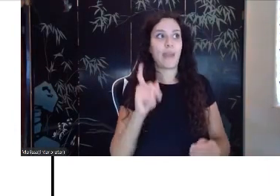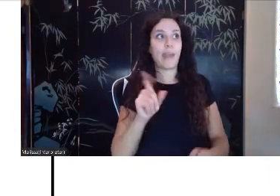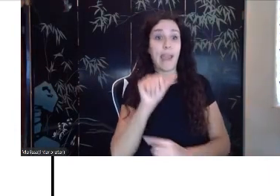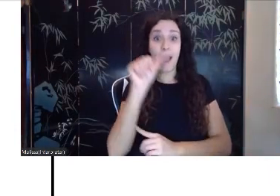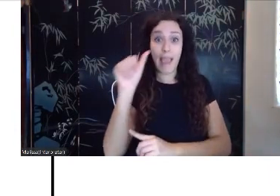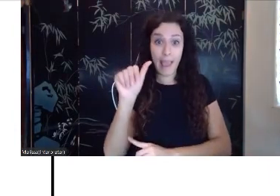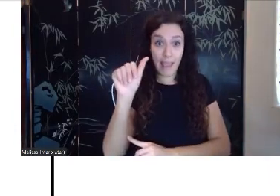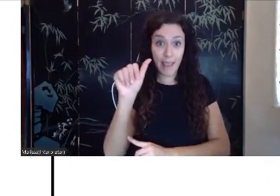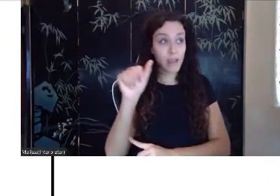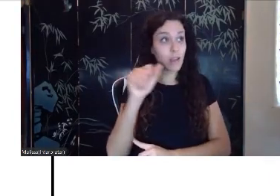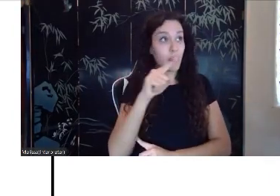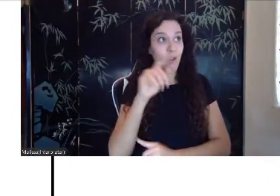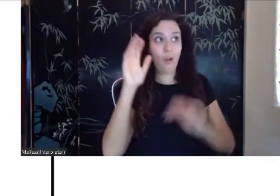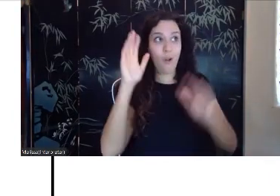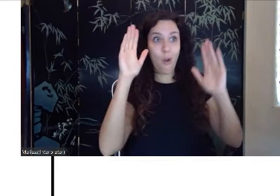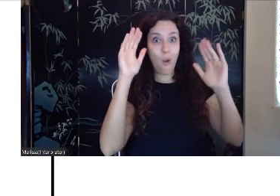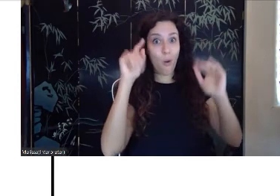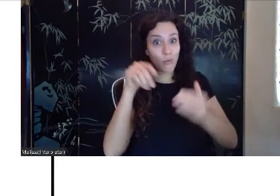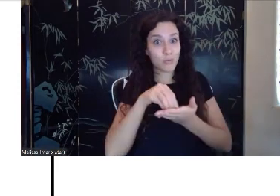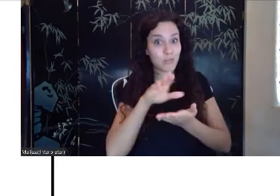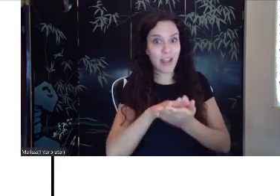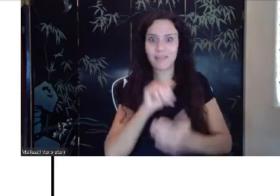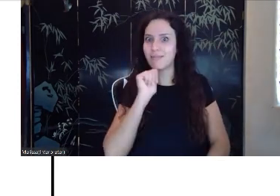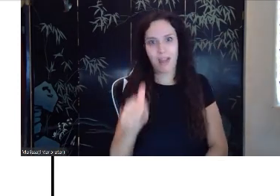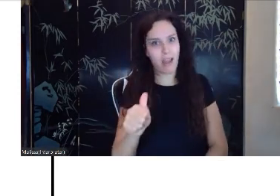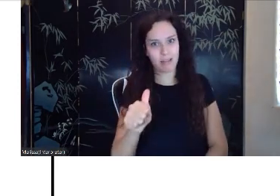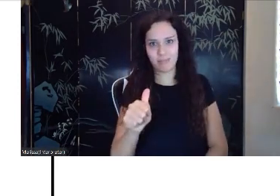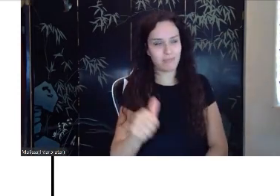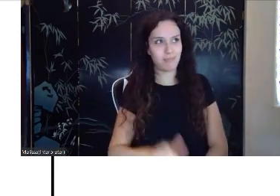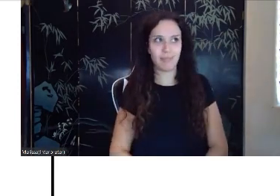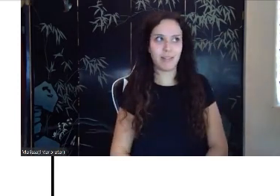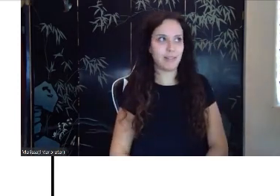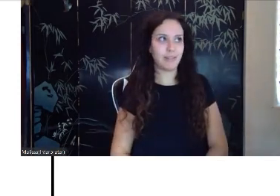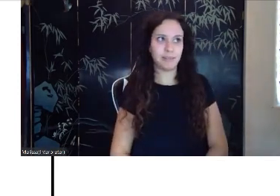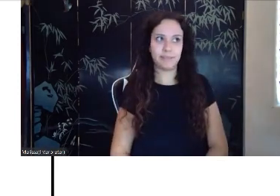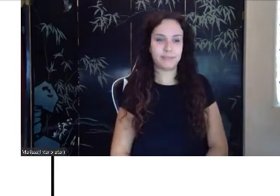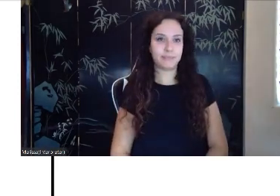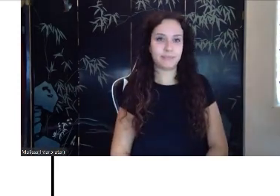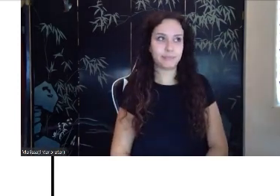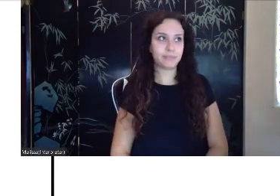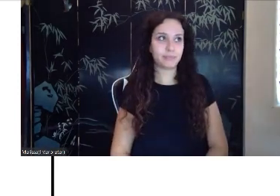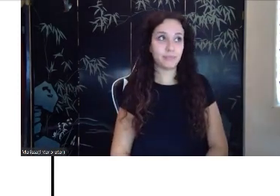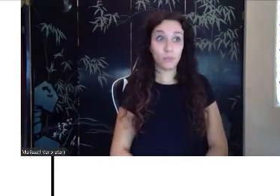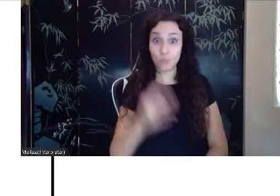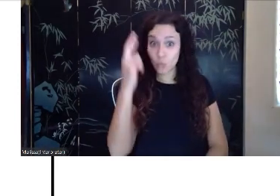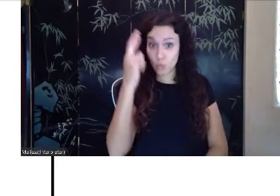All right, let's look at this. So A, hopefully you said not proportional.